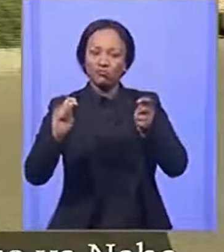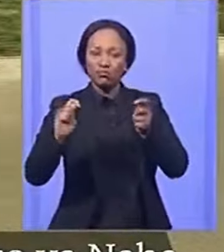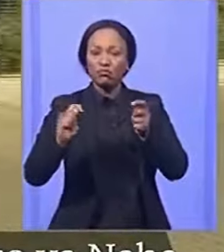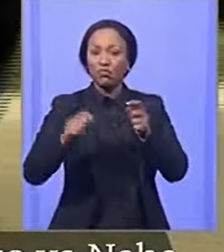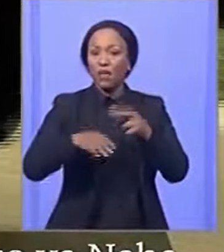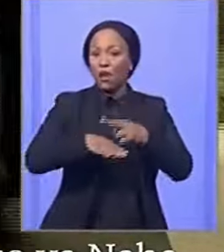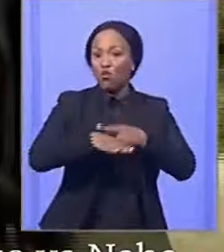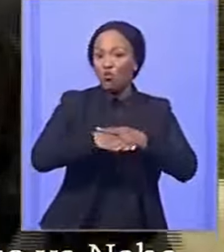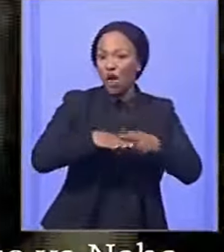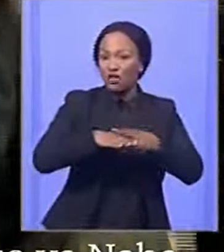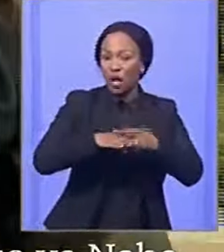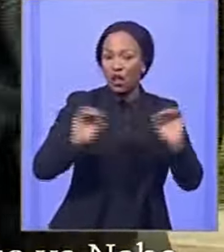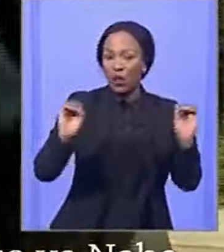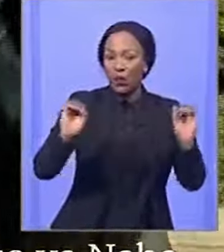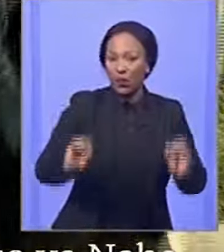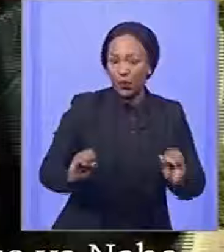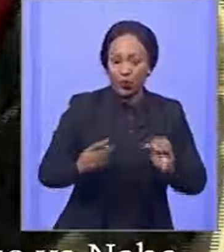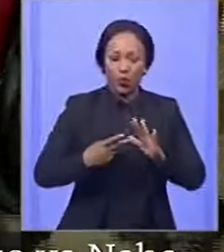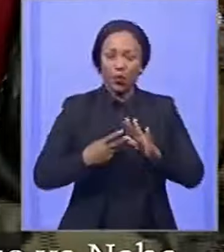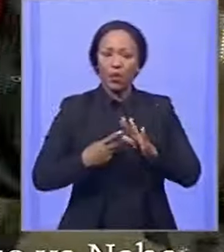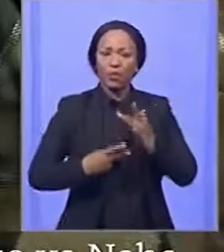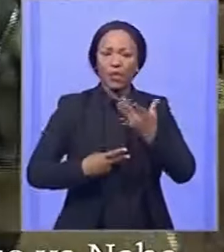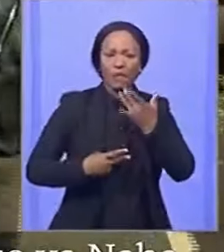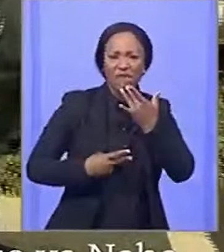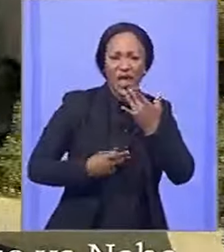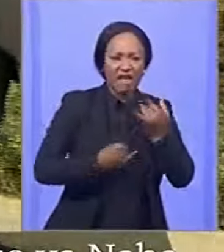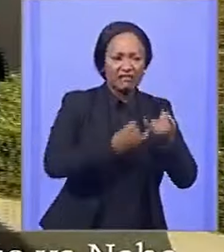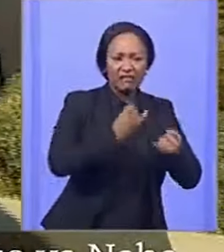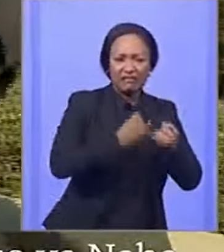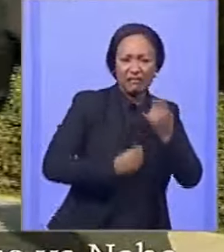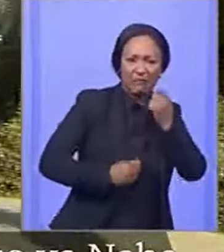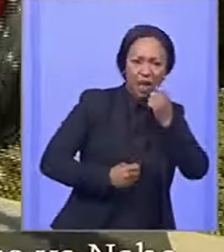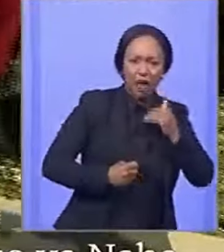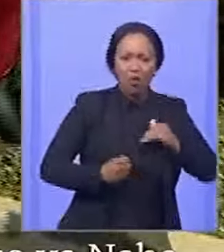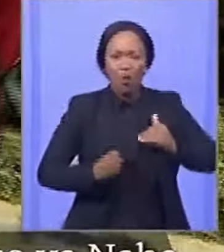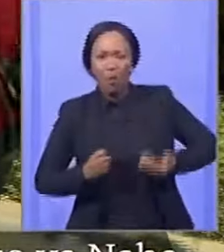non-sexist, truly democratic,